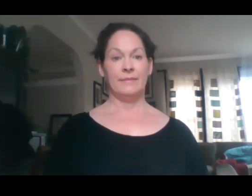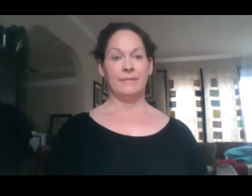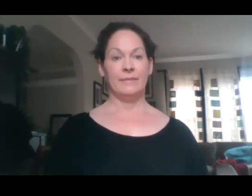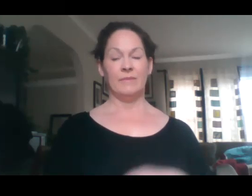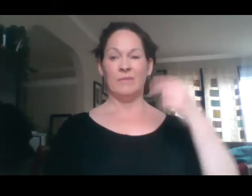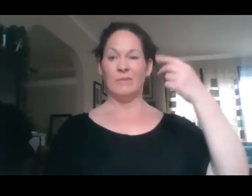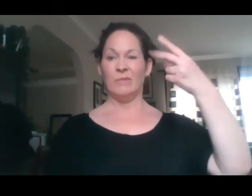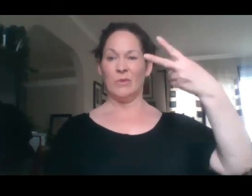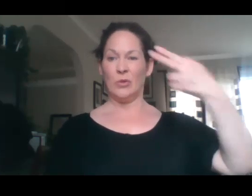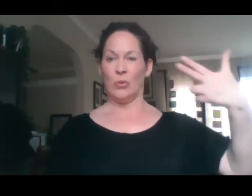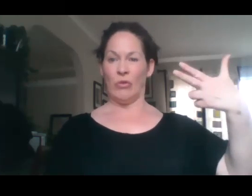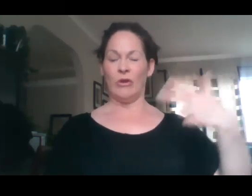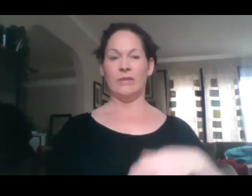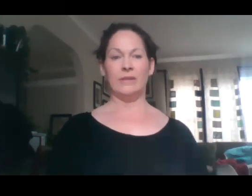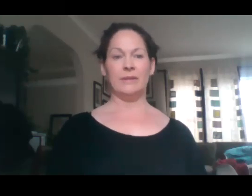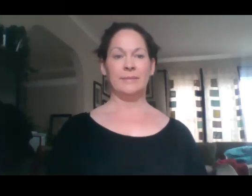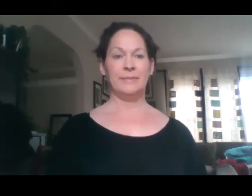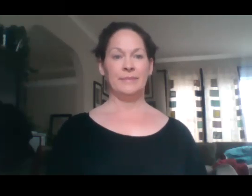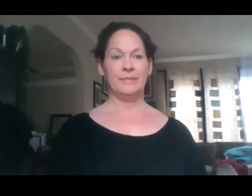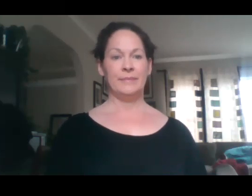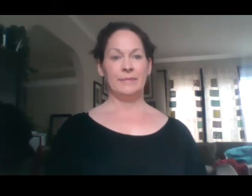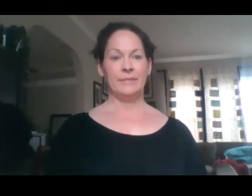to the 2/3.